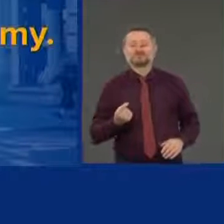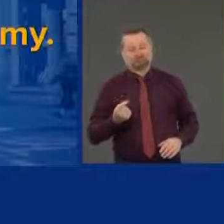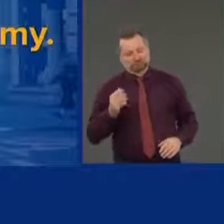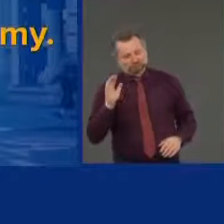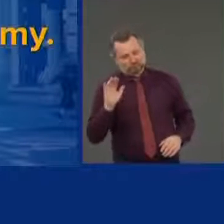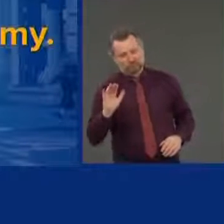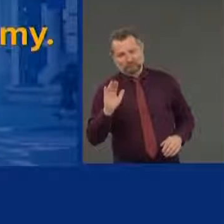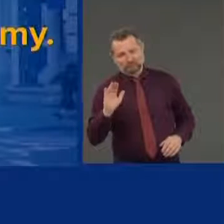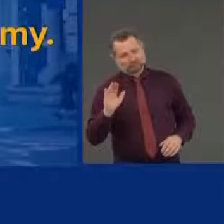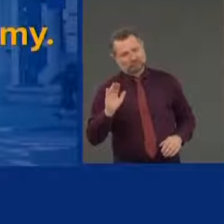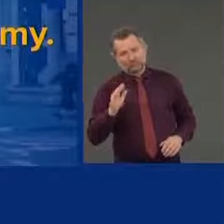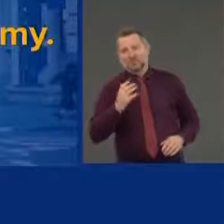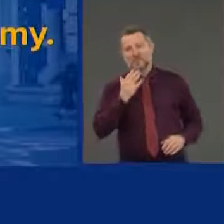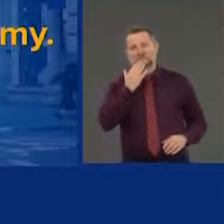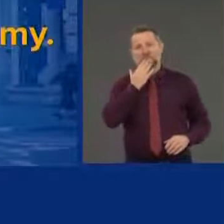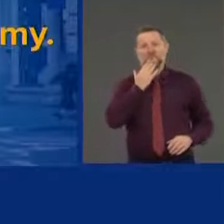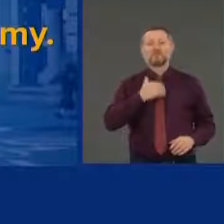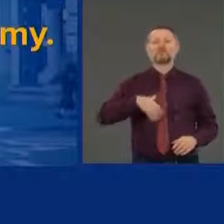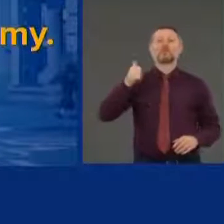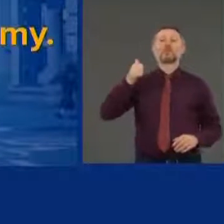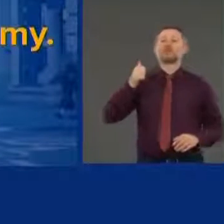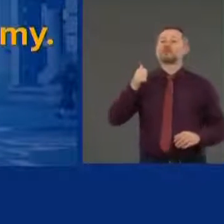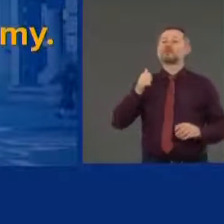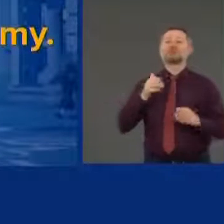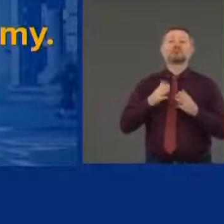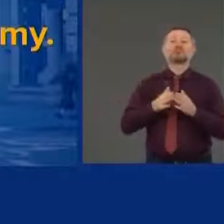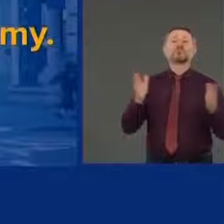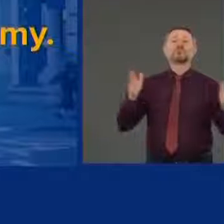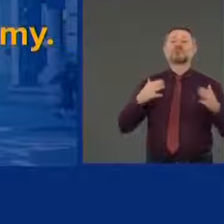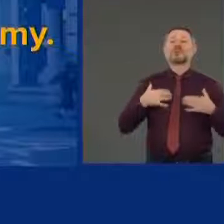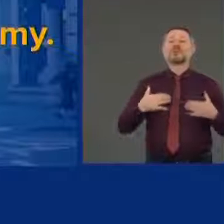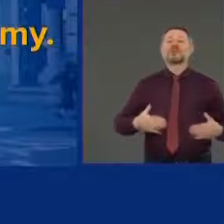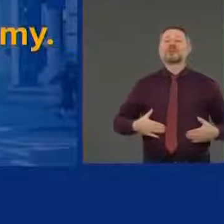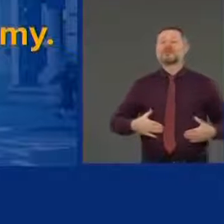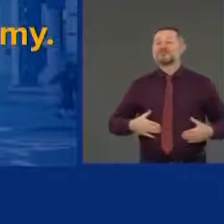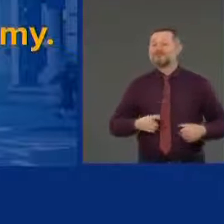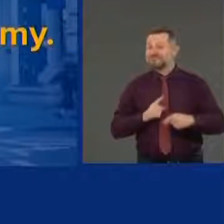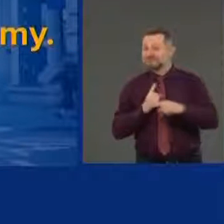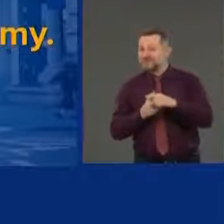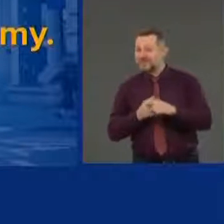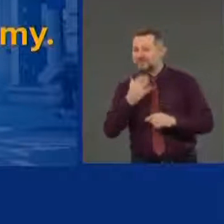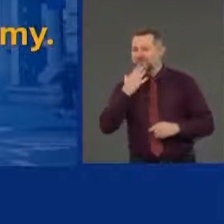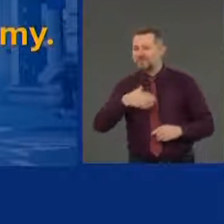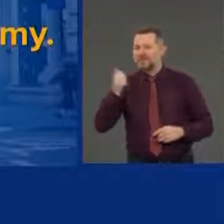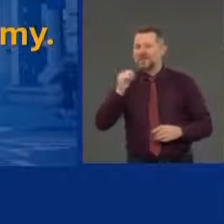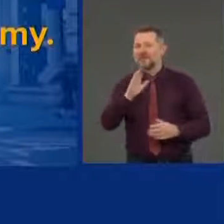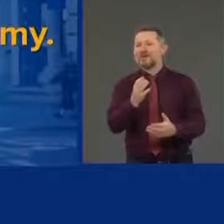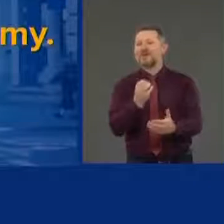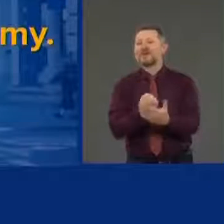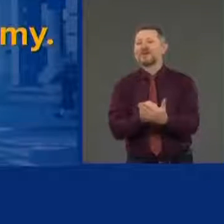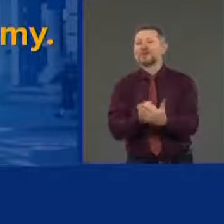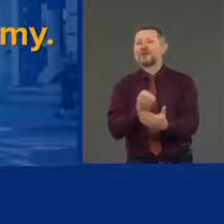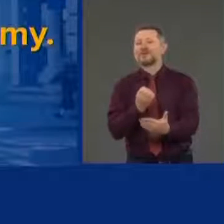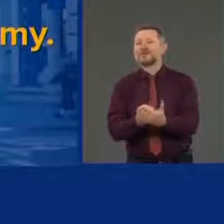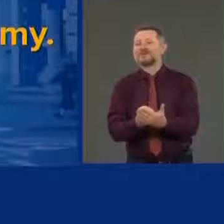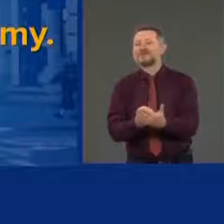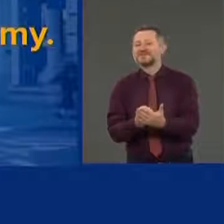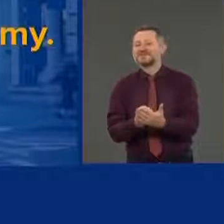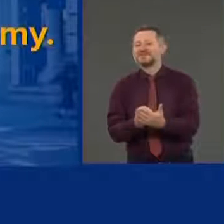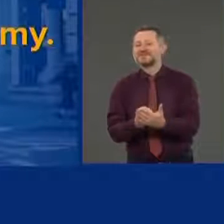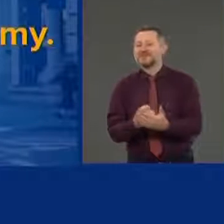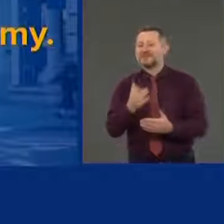been better for public health and better for the economy when you have a